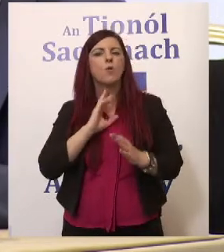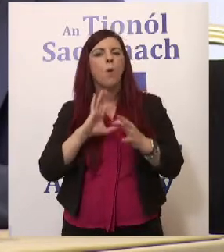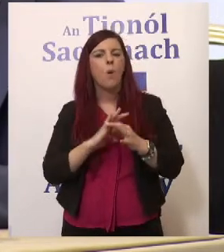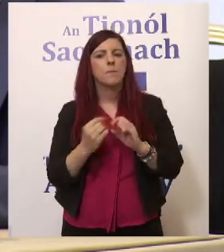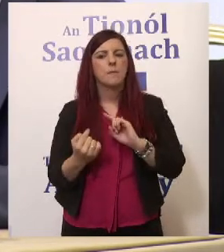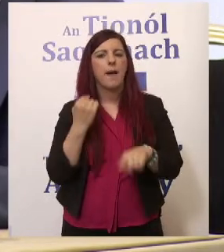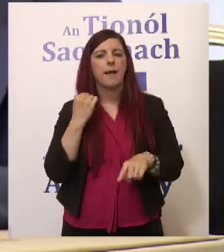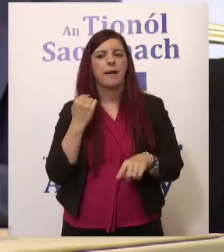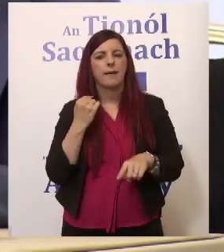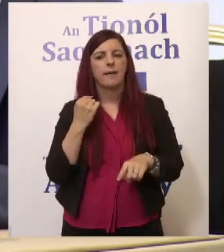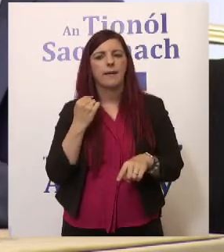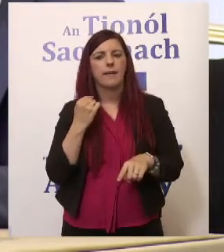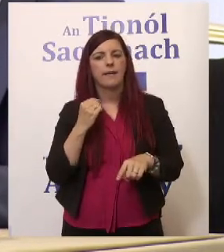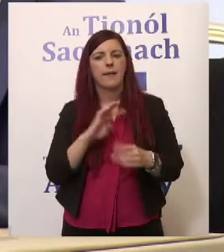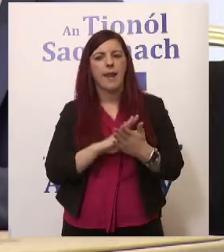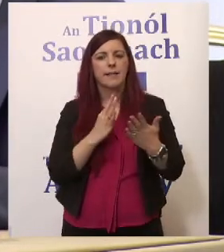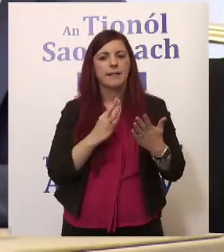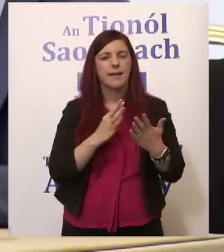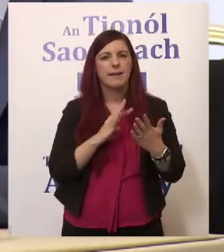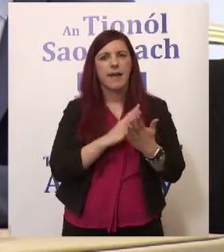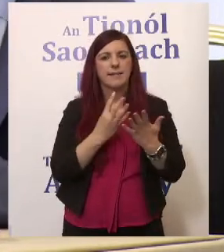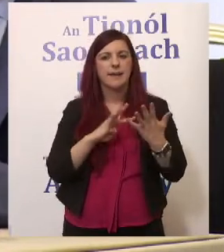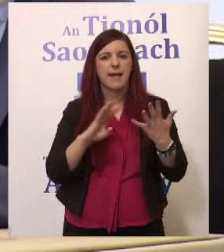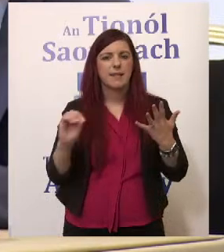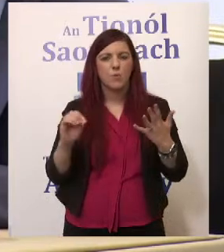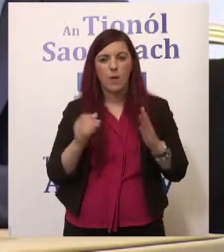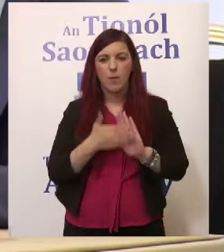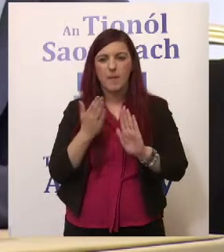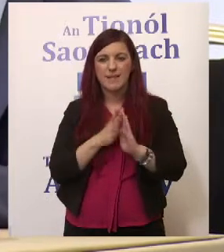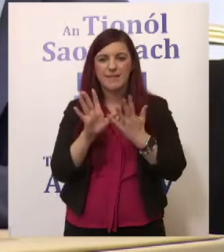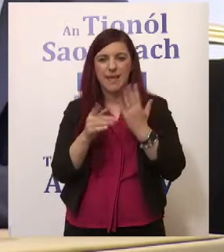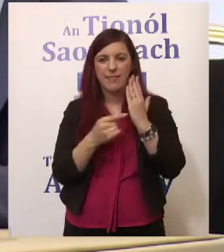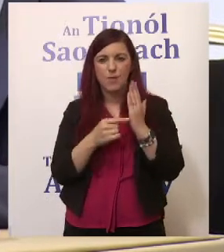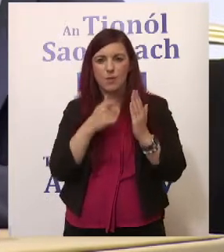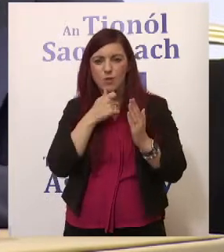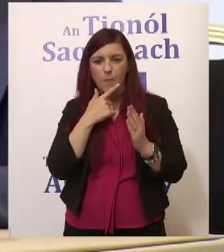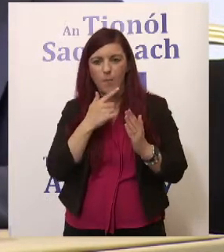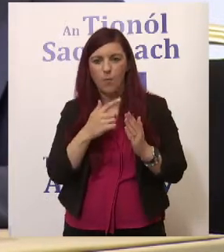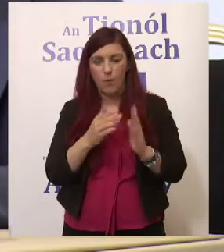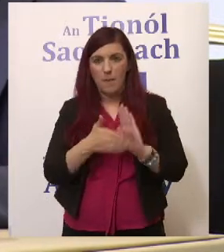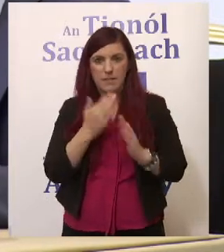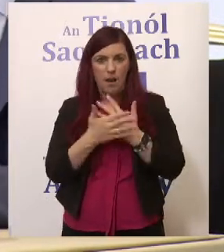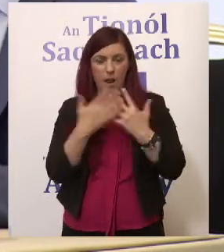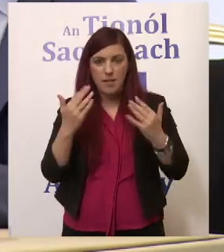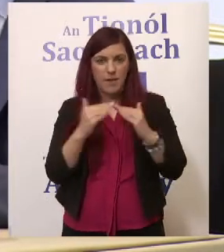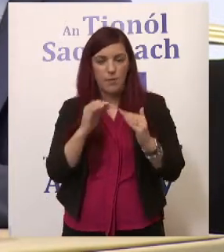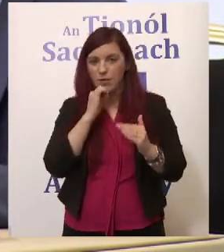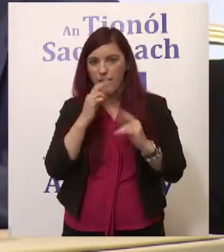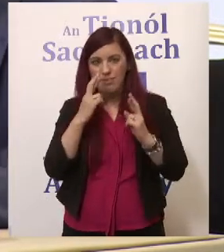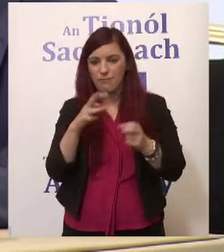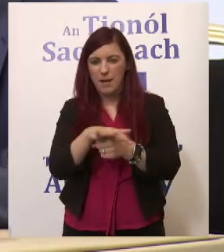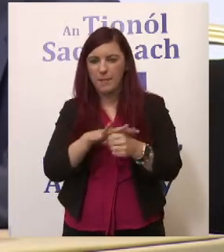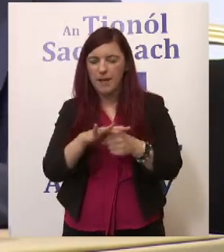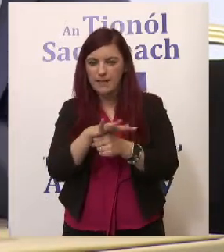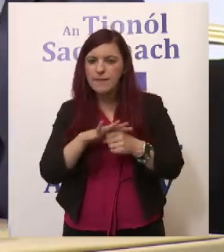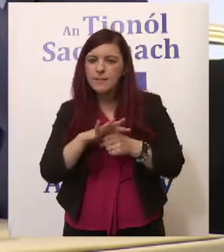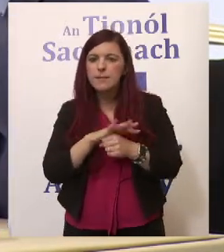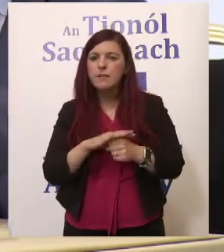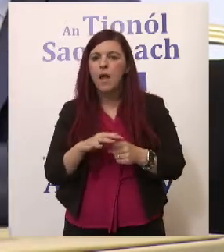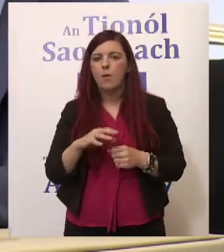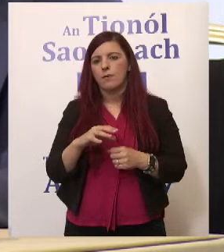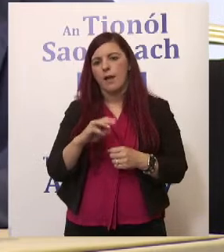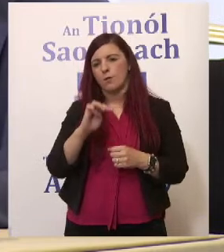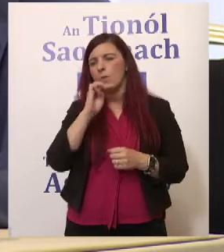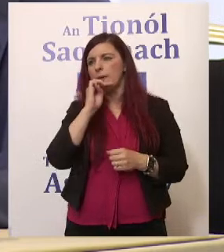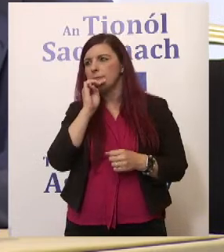building 10,000 in Dublin. We were building loads of houses, but not in the right place. In terms of how much, look, turkeys don't vote for Christmas